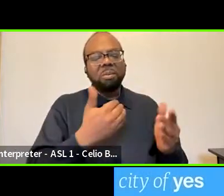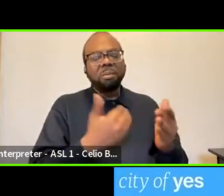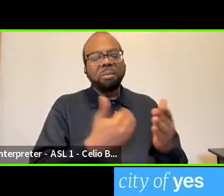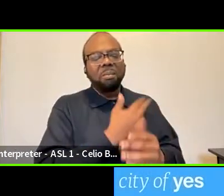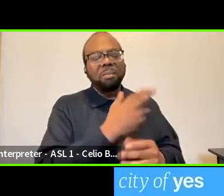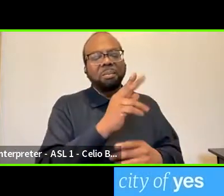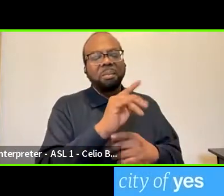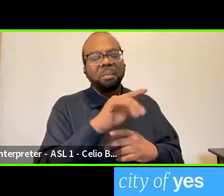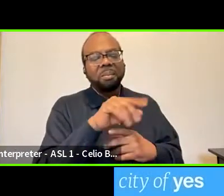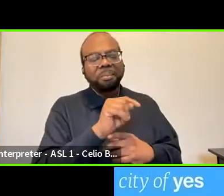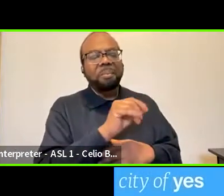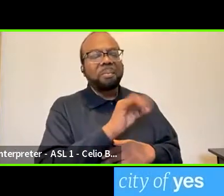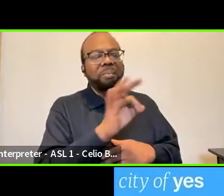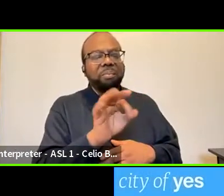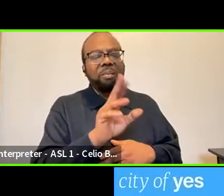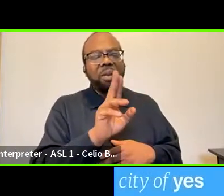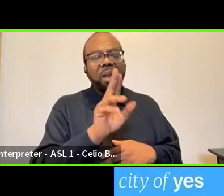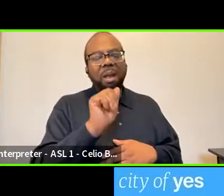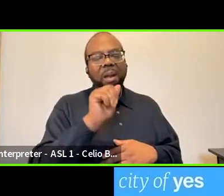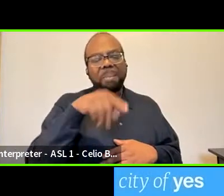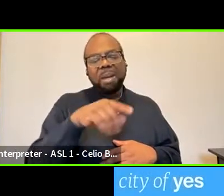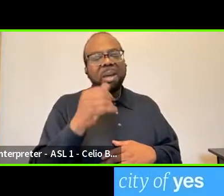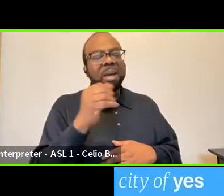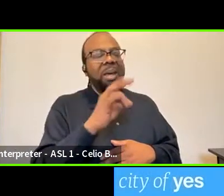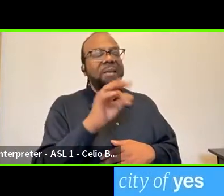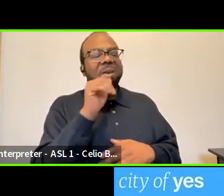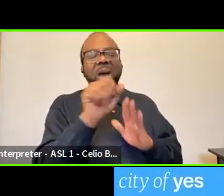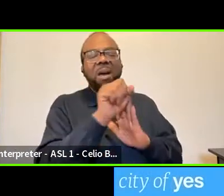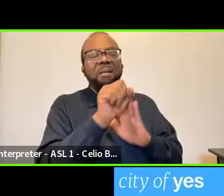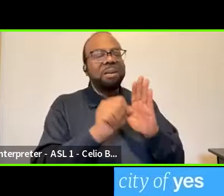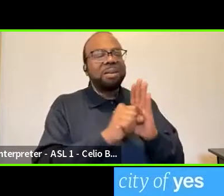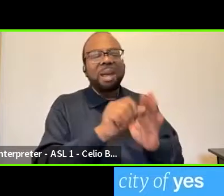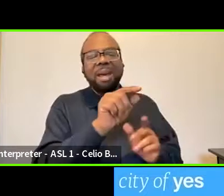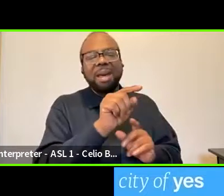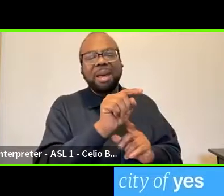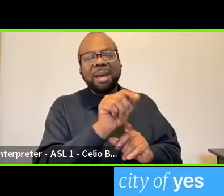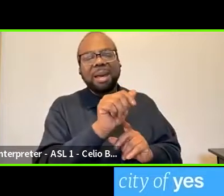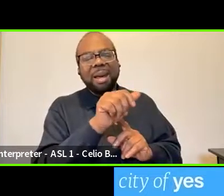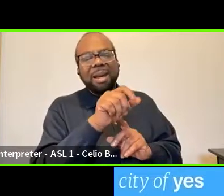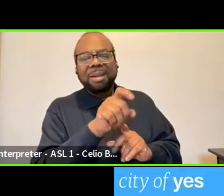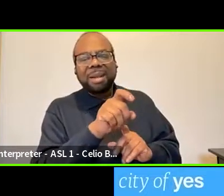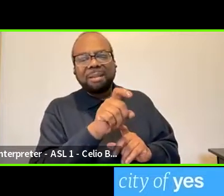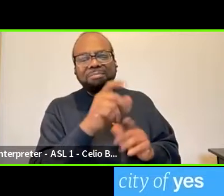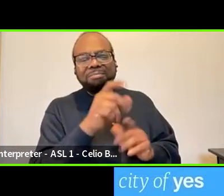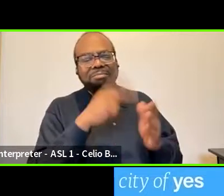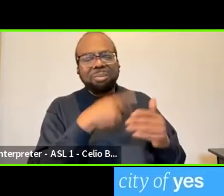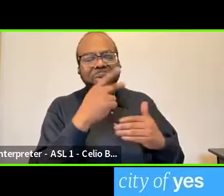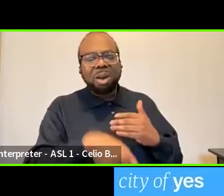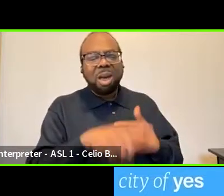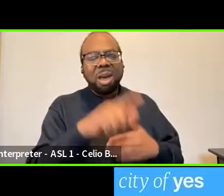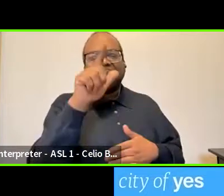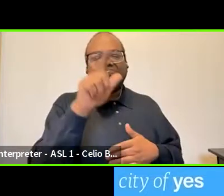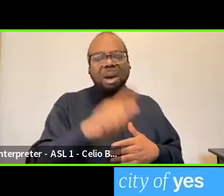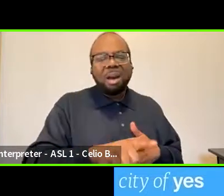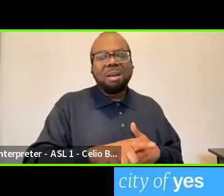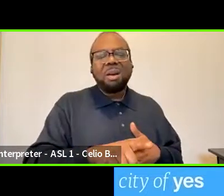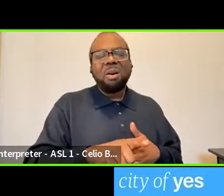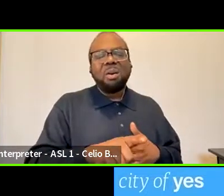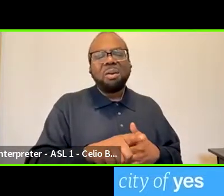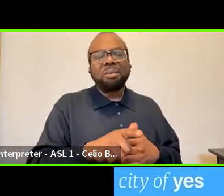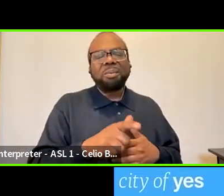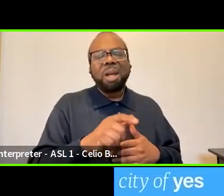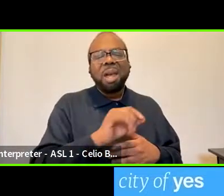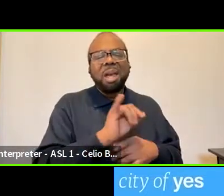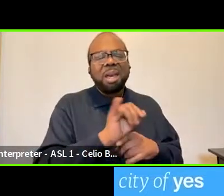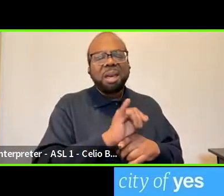Um, if a UAP unit, if there is no state tax program, um, or low interest sources of funds to develop